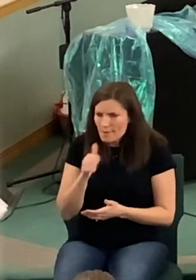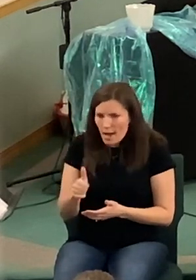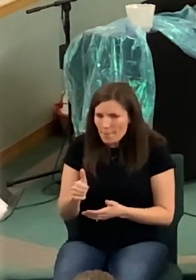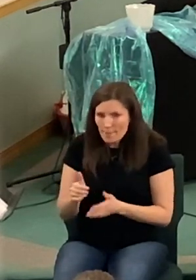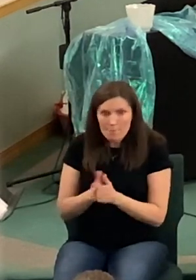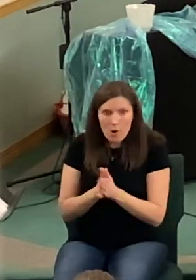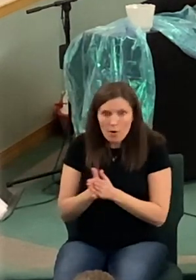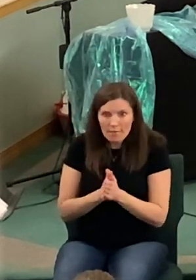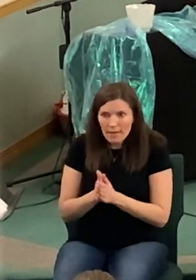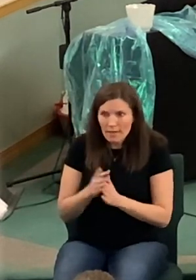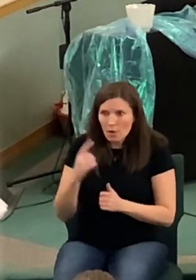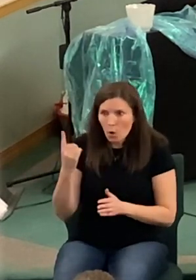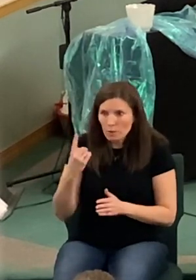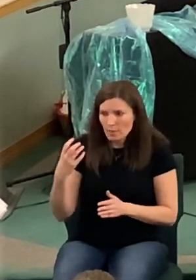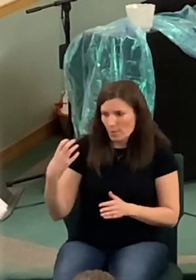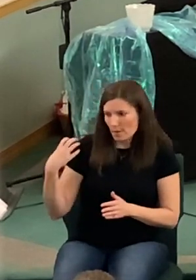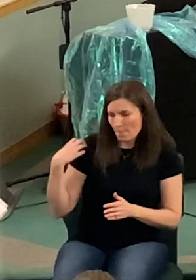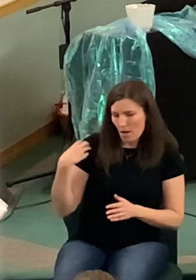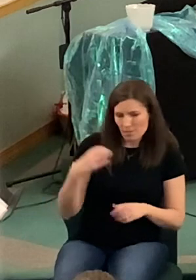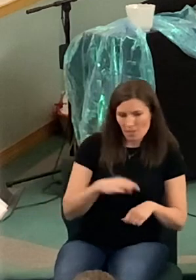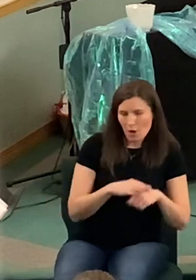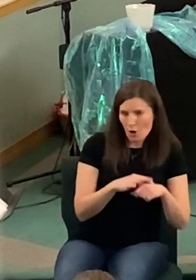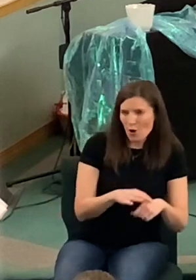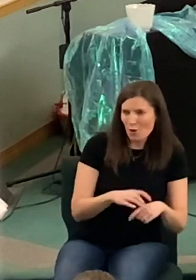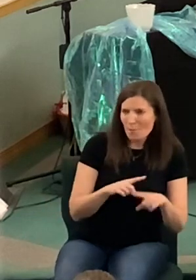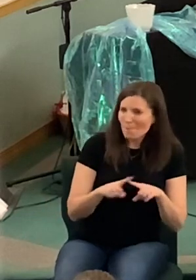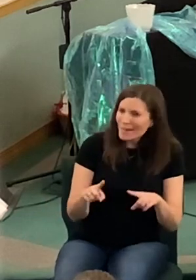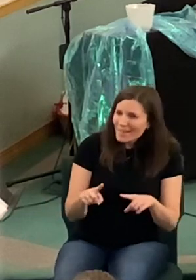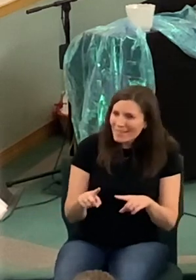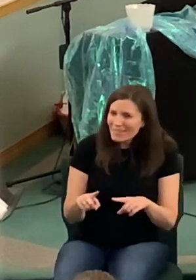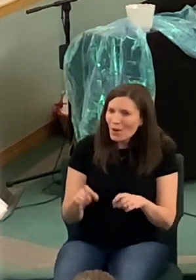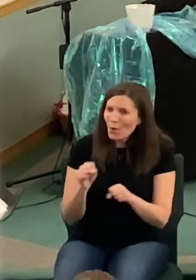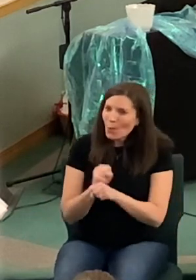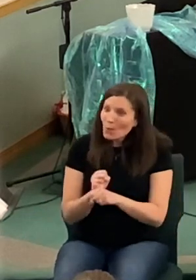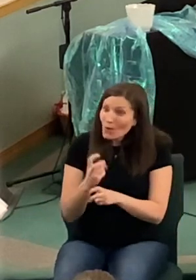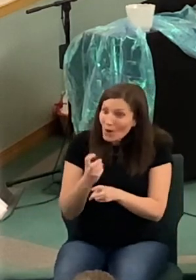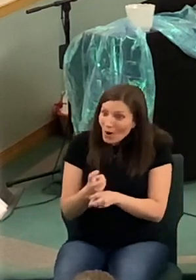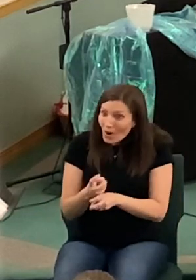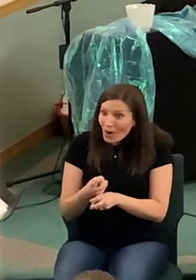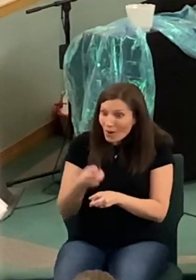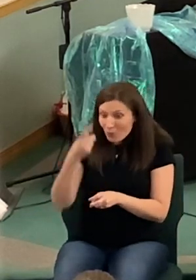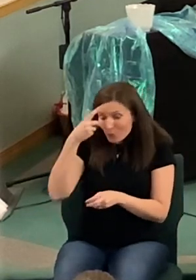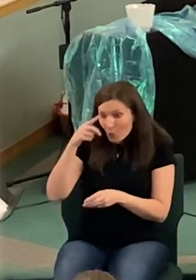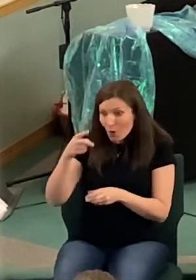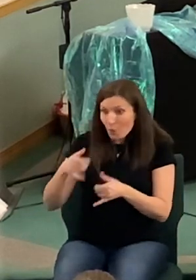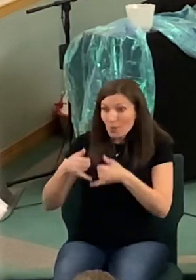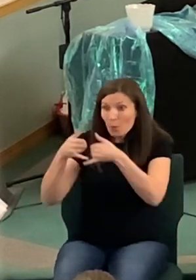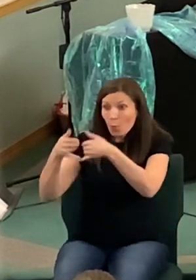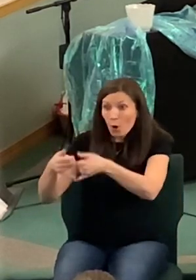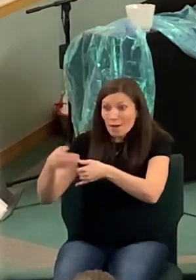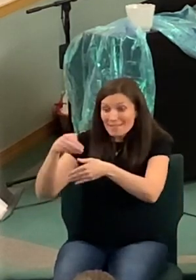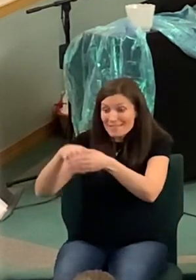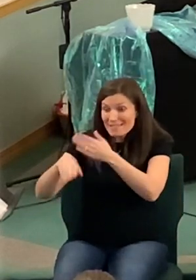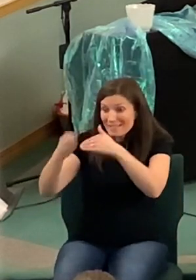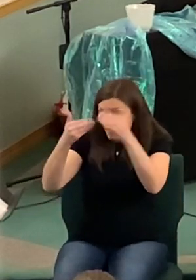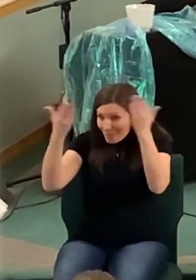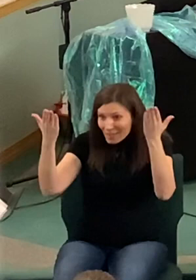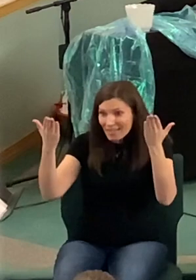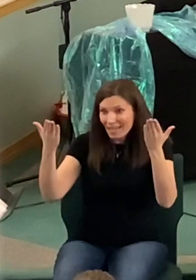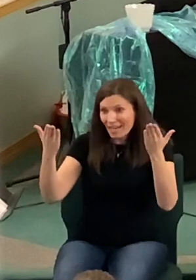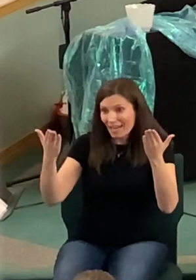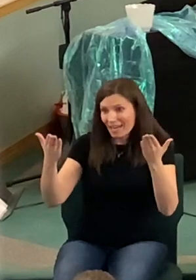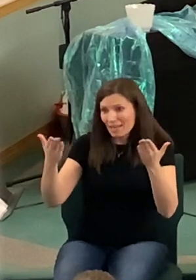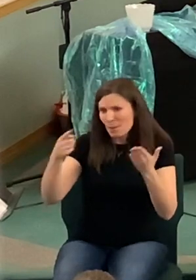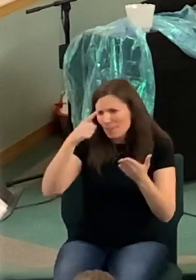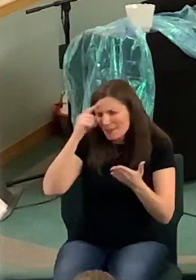or a stick or anything like that. We should always be working hard because of those rewards we know we'll get in heaven